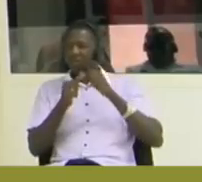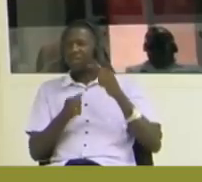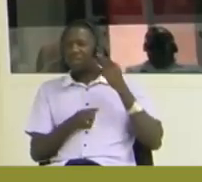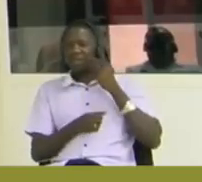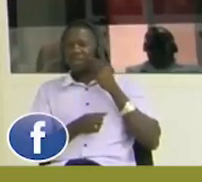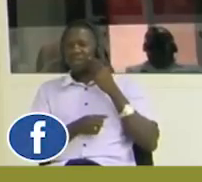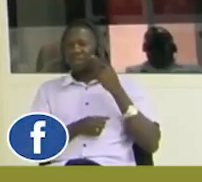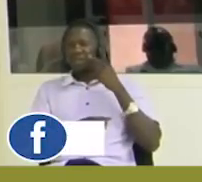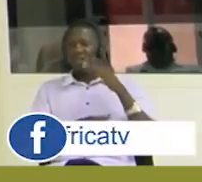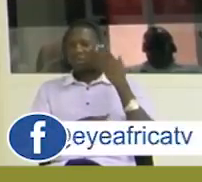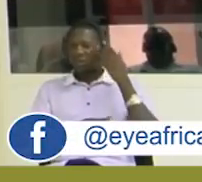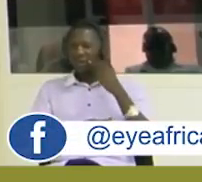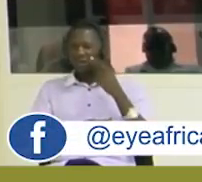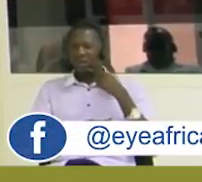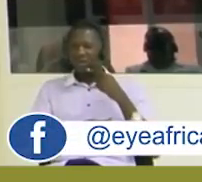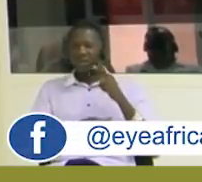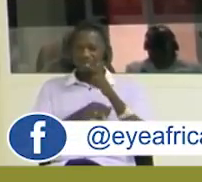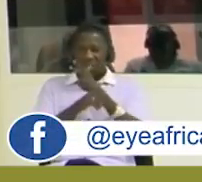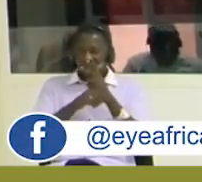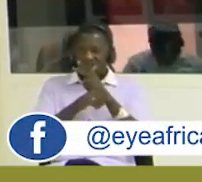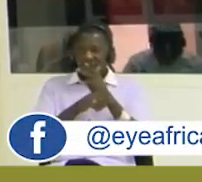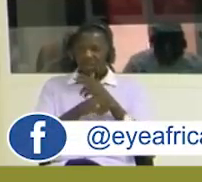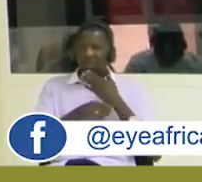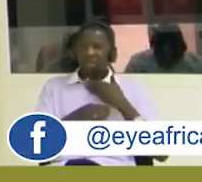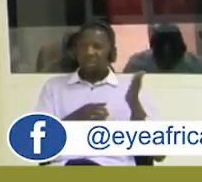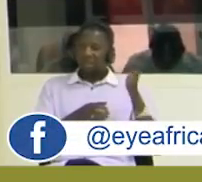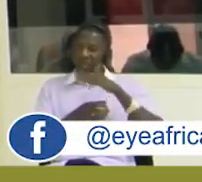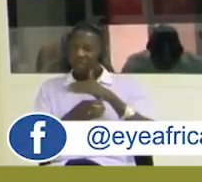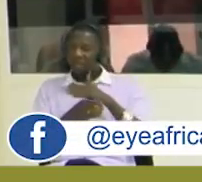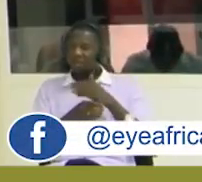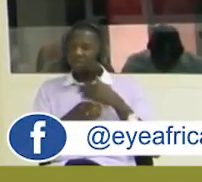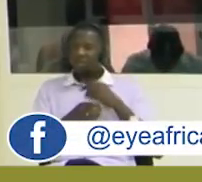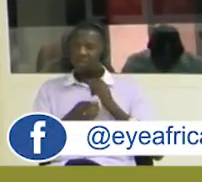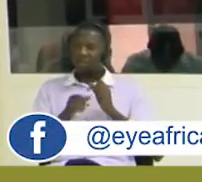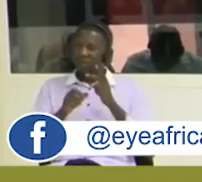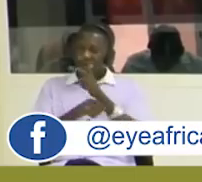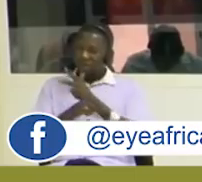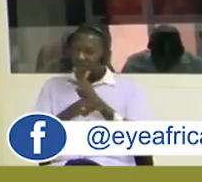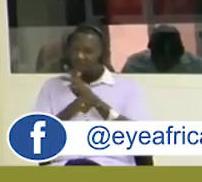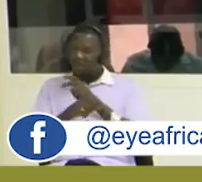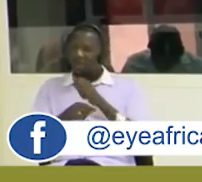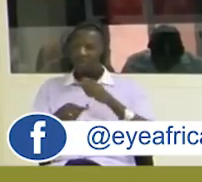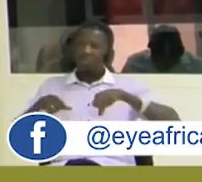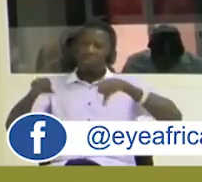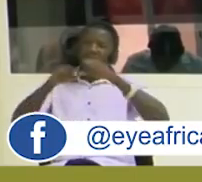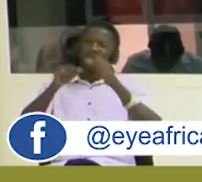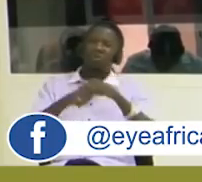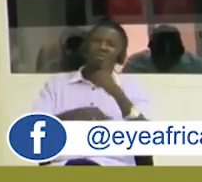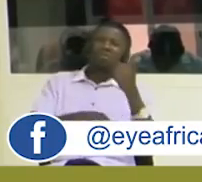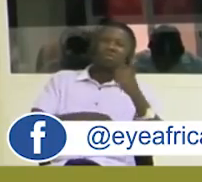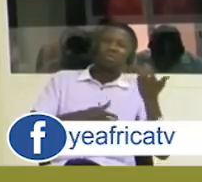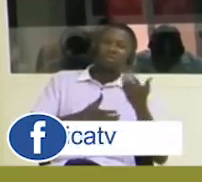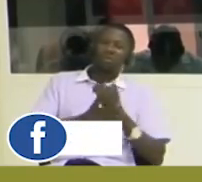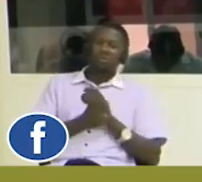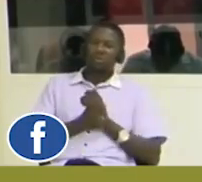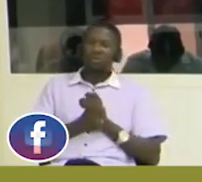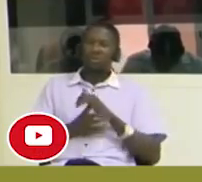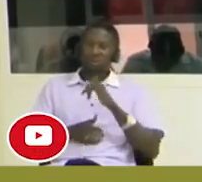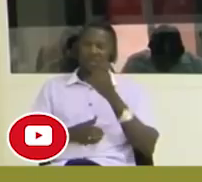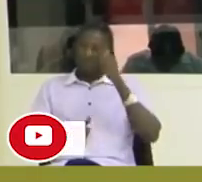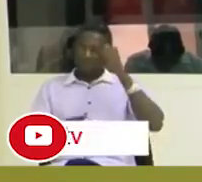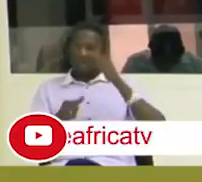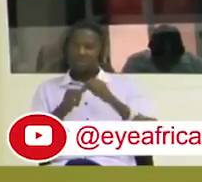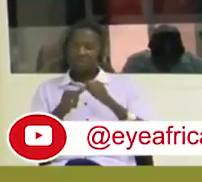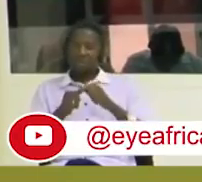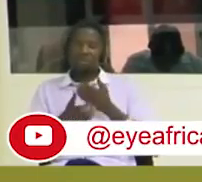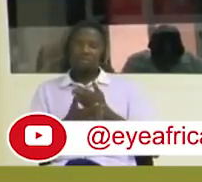Menu kaya yang kumatur adalah bunga kanta. Ina ata isam bakatara kanta rola karakodan. Yes, now I remember.